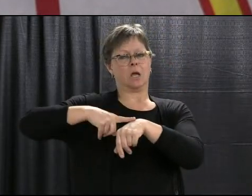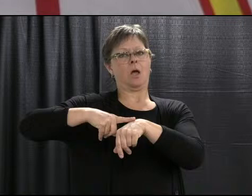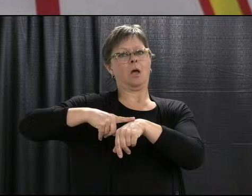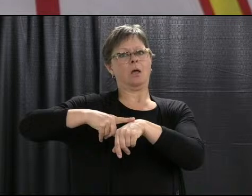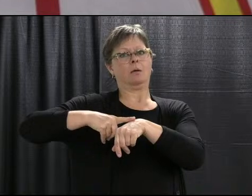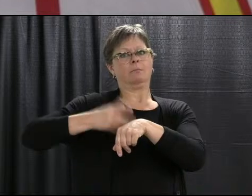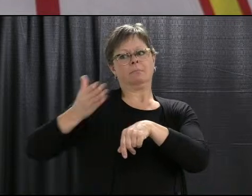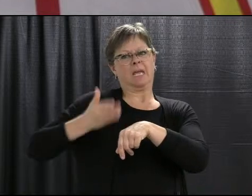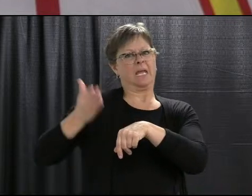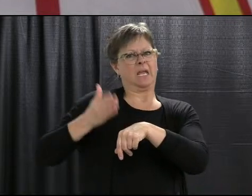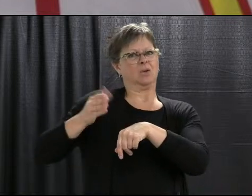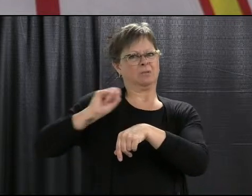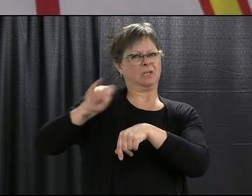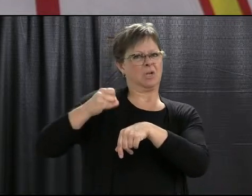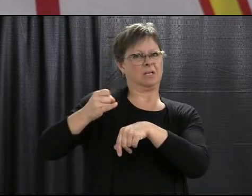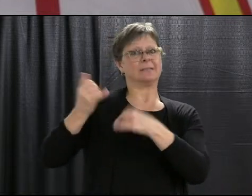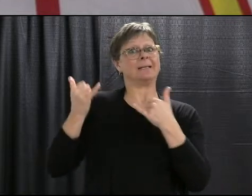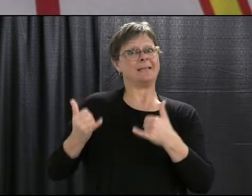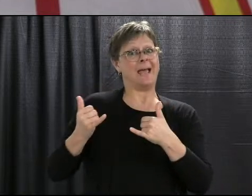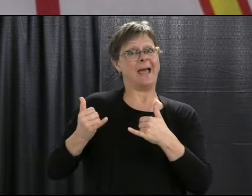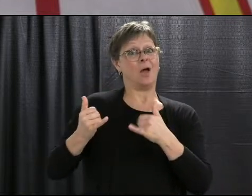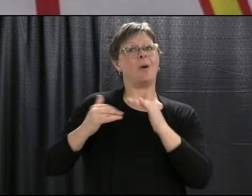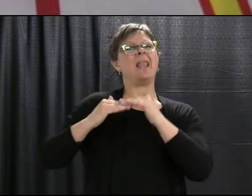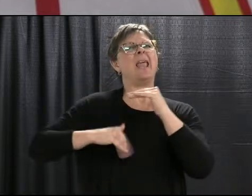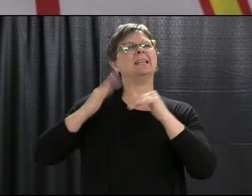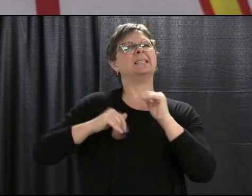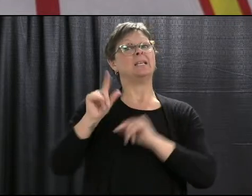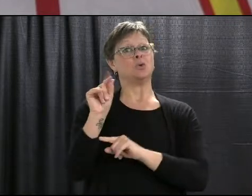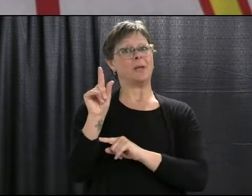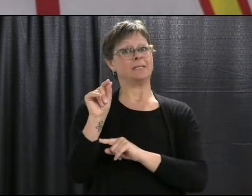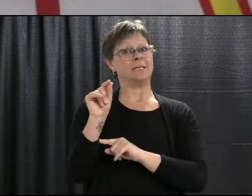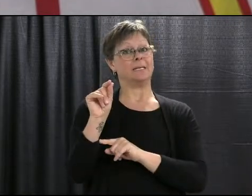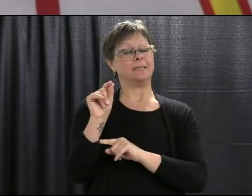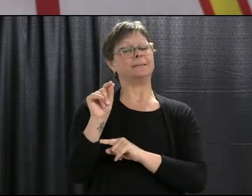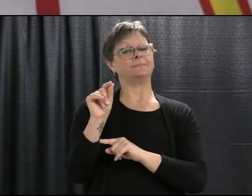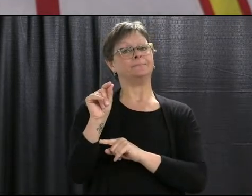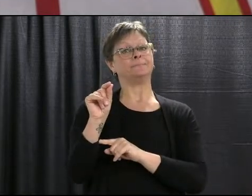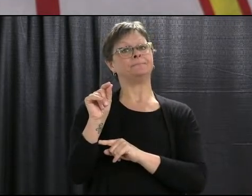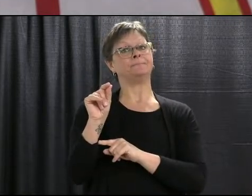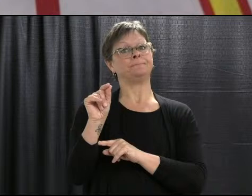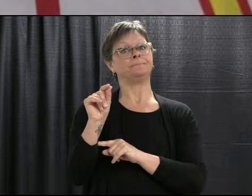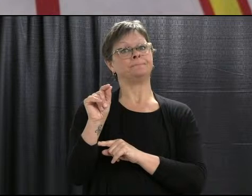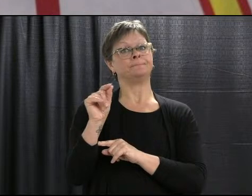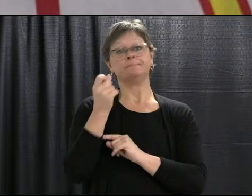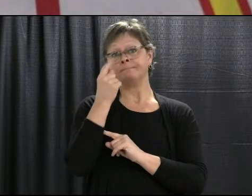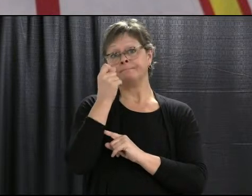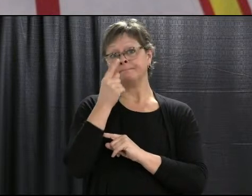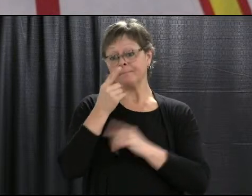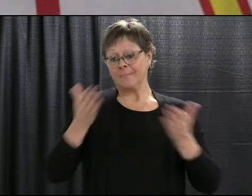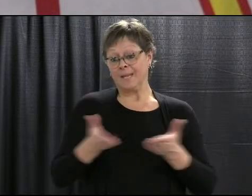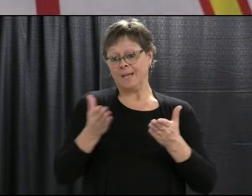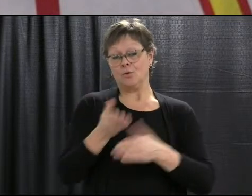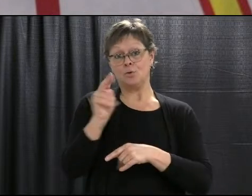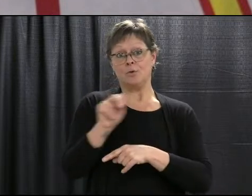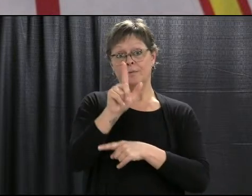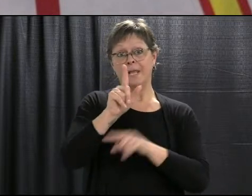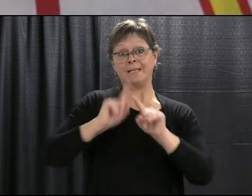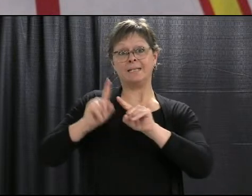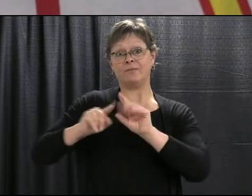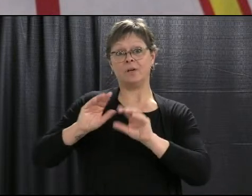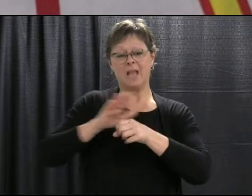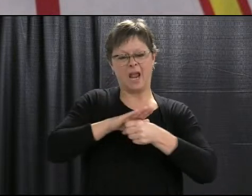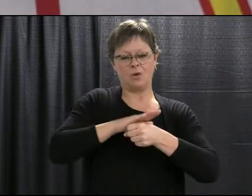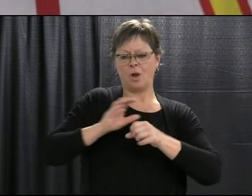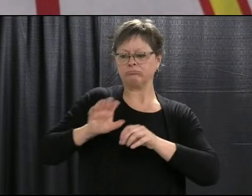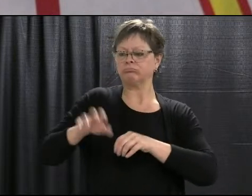region in St. John's. We're now down to less than 20. We have pockets throughout the province where